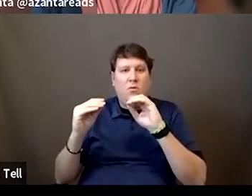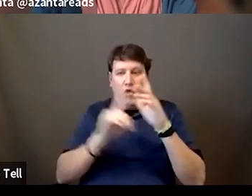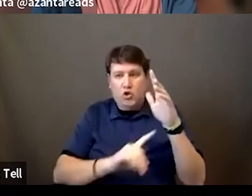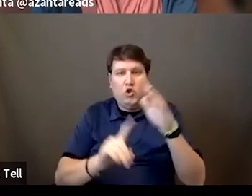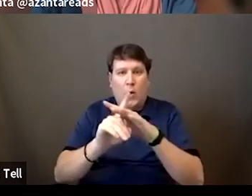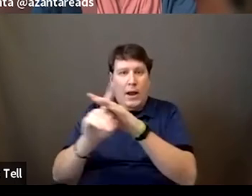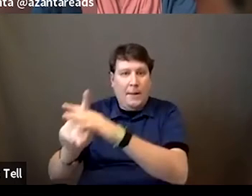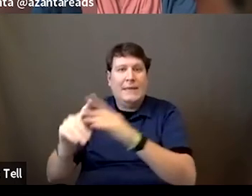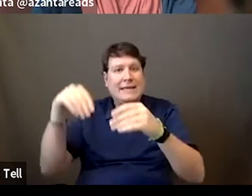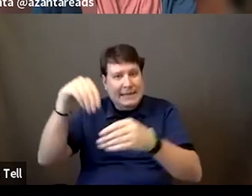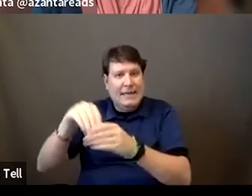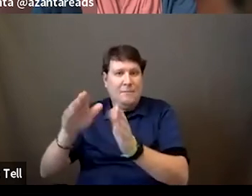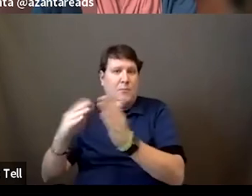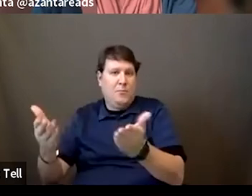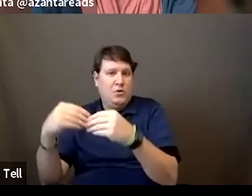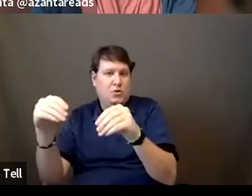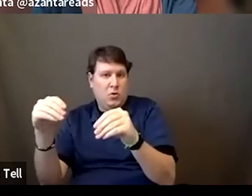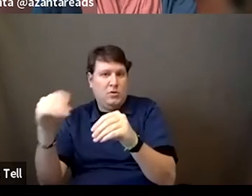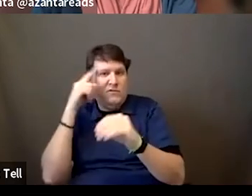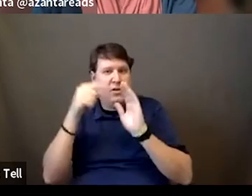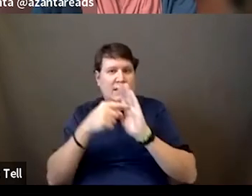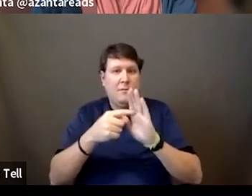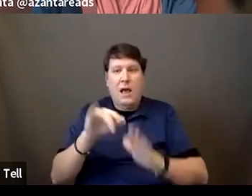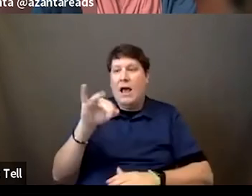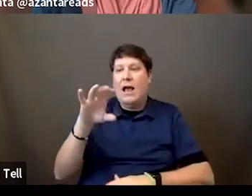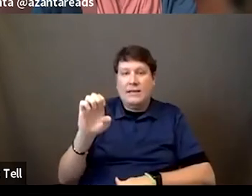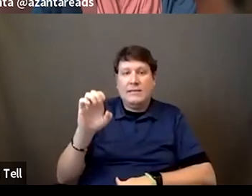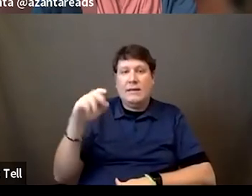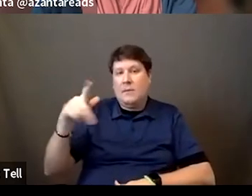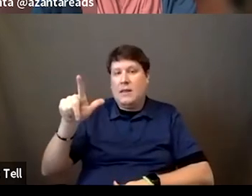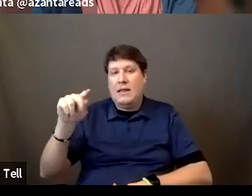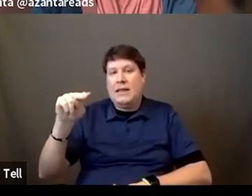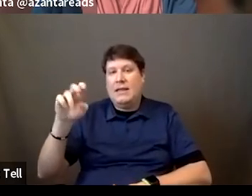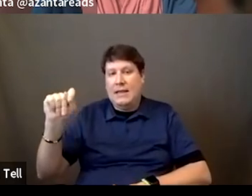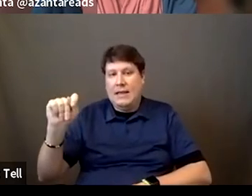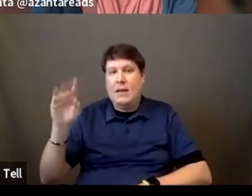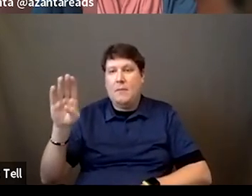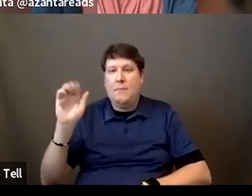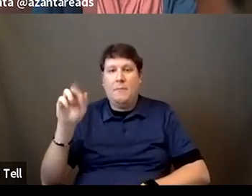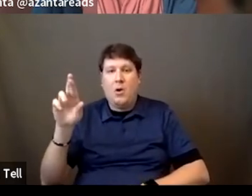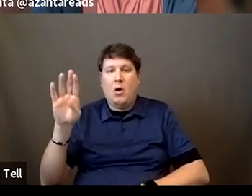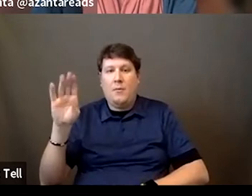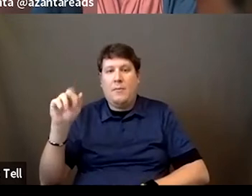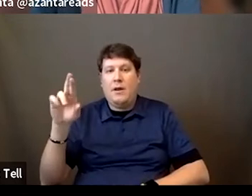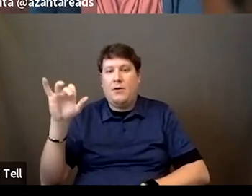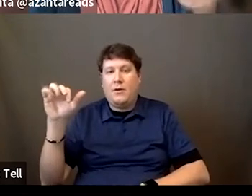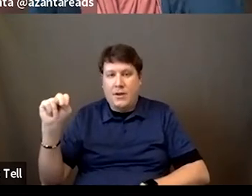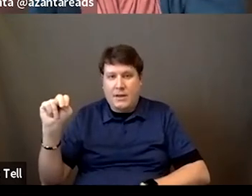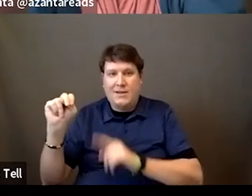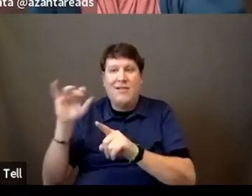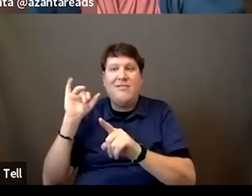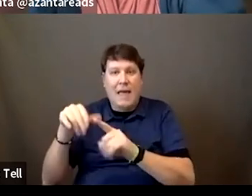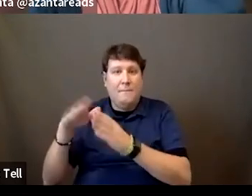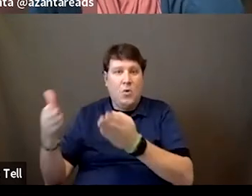website, are now showing up. Like, for example, Ice Planet Barbarian, that book blew up on TikTok. I know it's kind